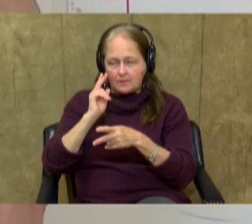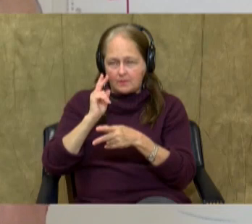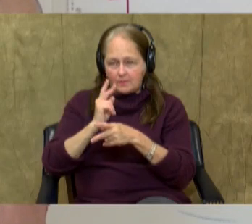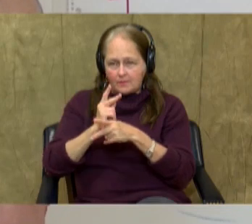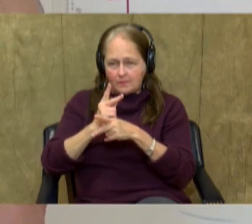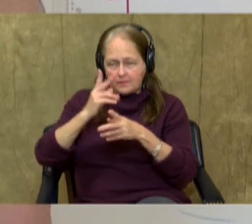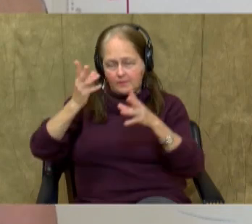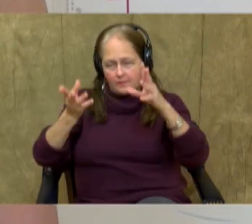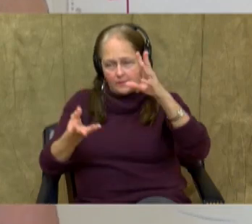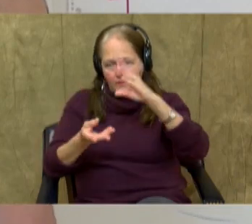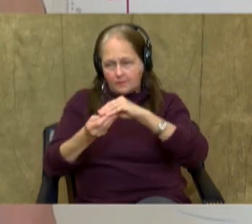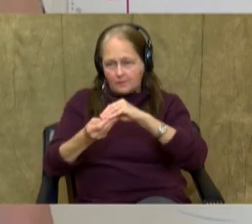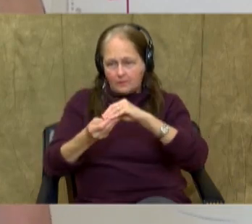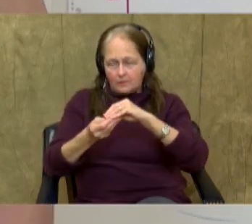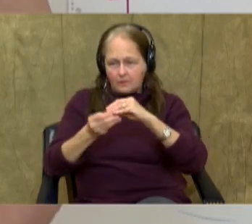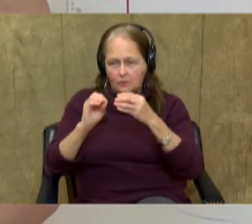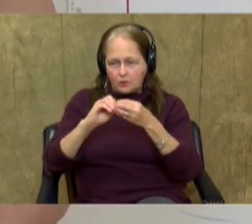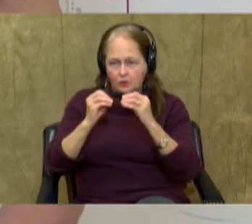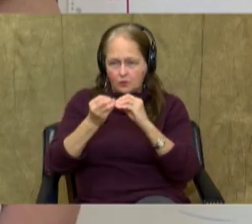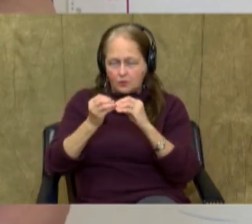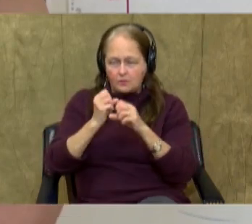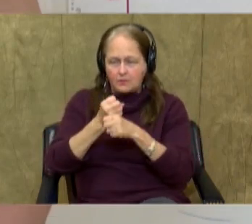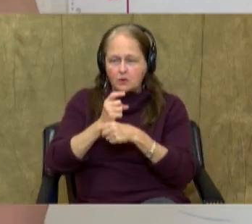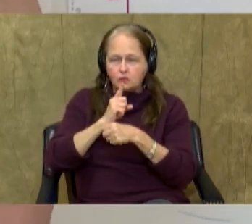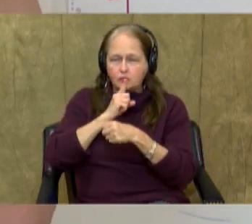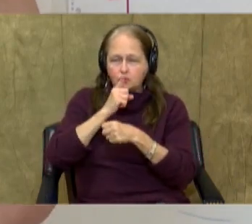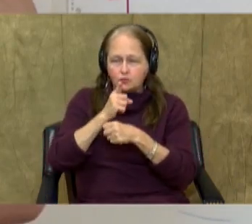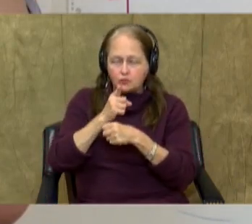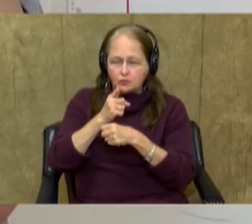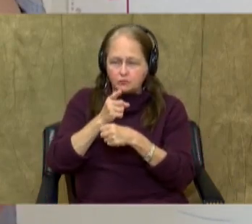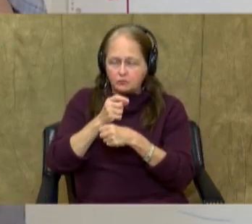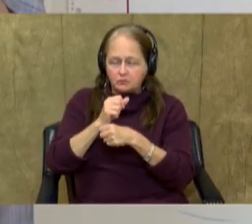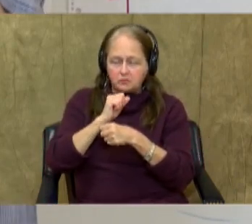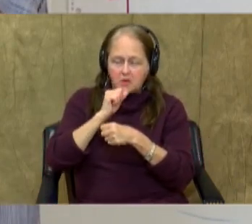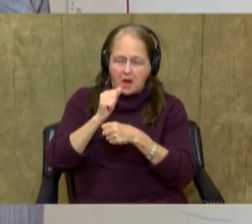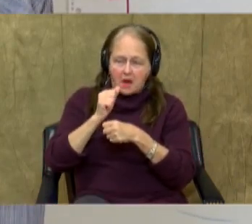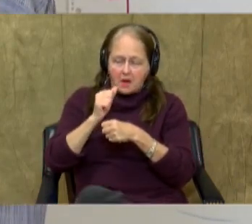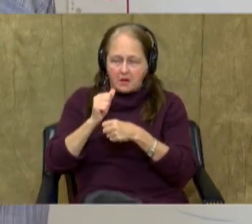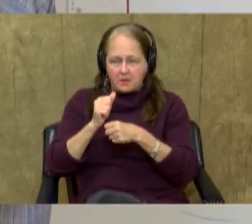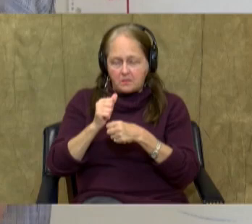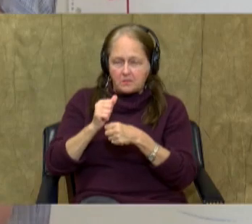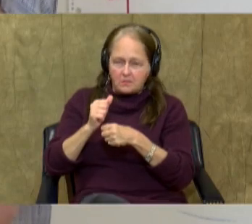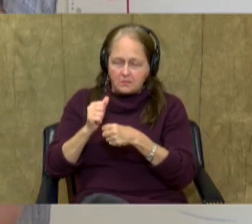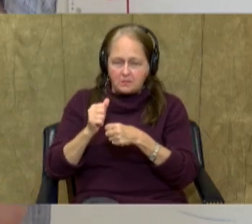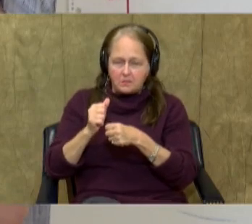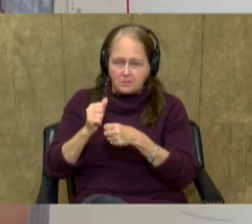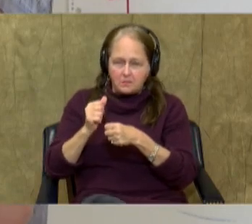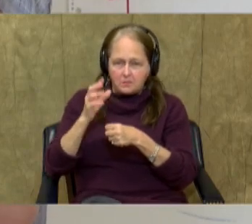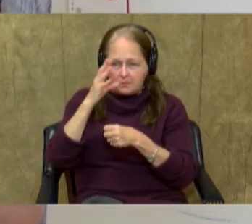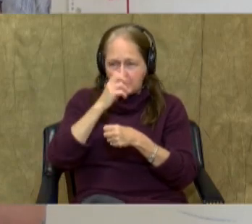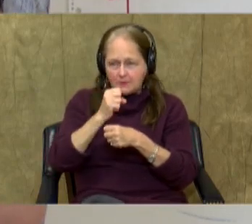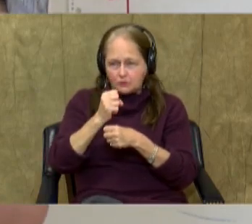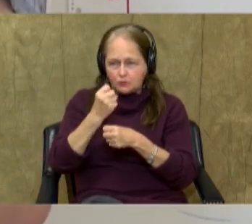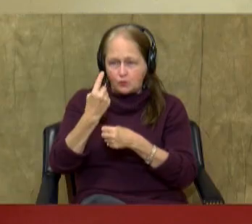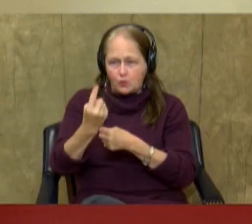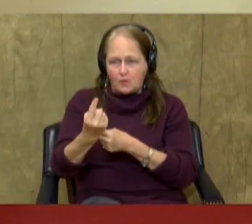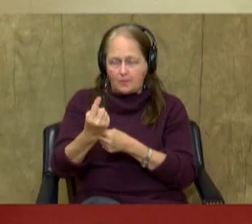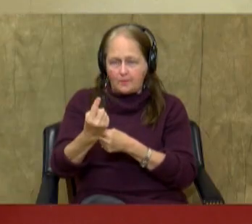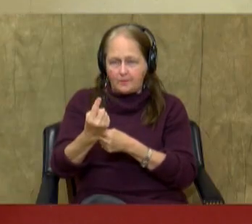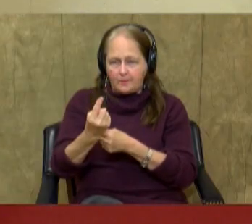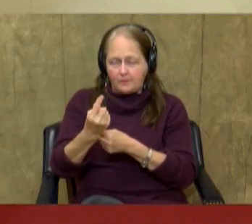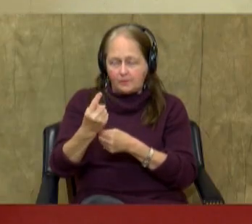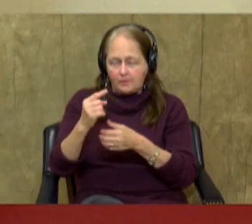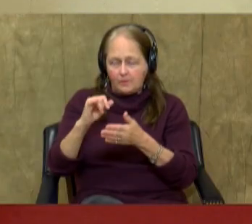and add all of those numbers to make sure you didn't miss one. Okay, so now that we have our